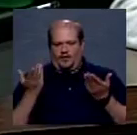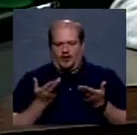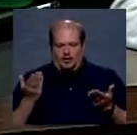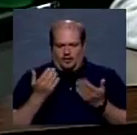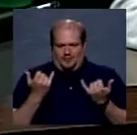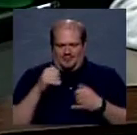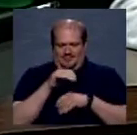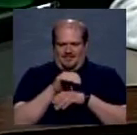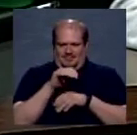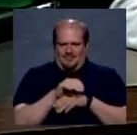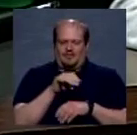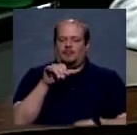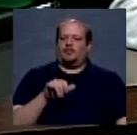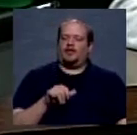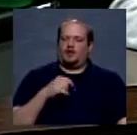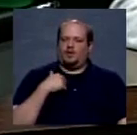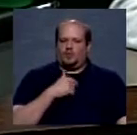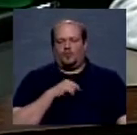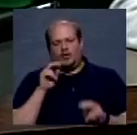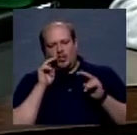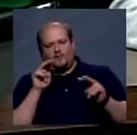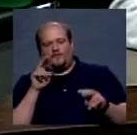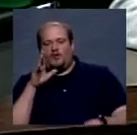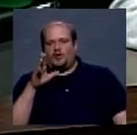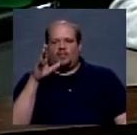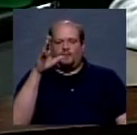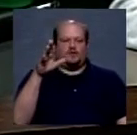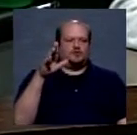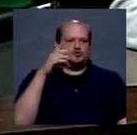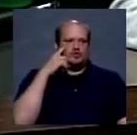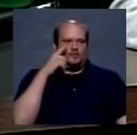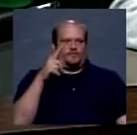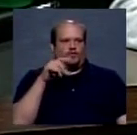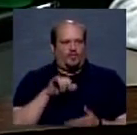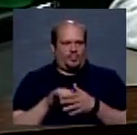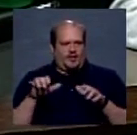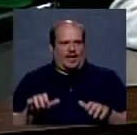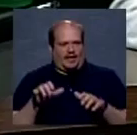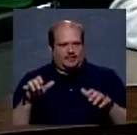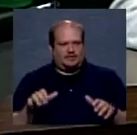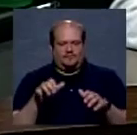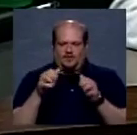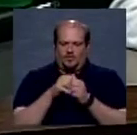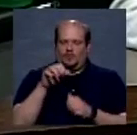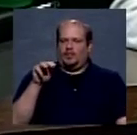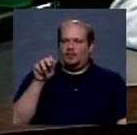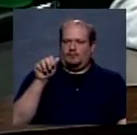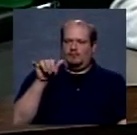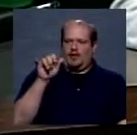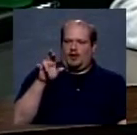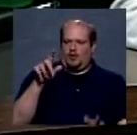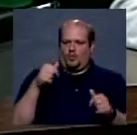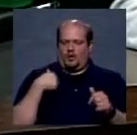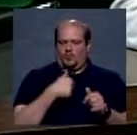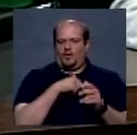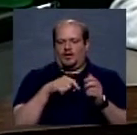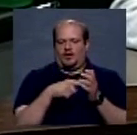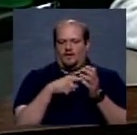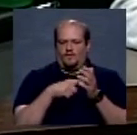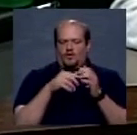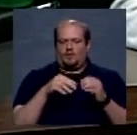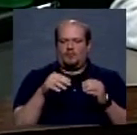that we look forward in the future to such activities being afforded for sidewalks